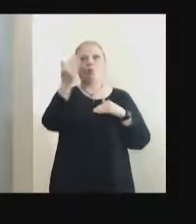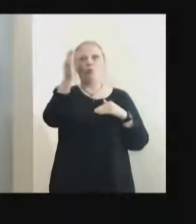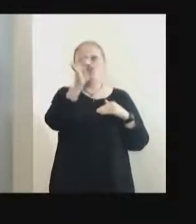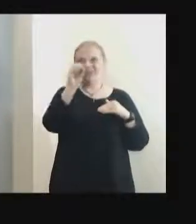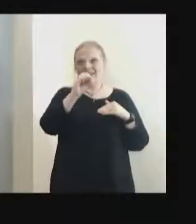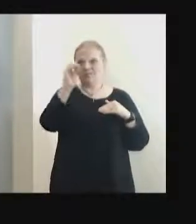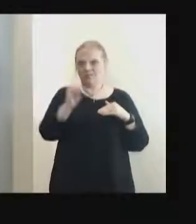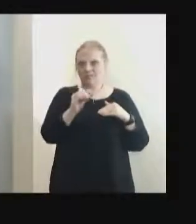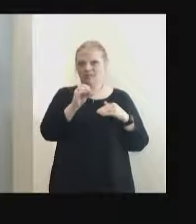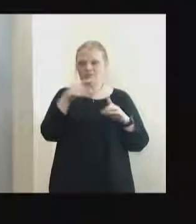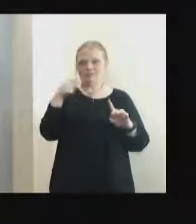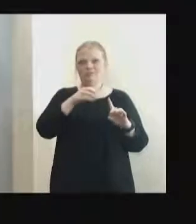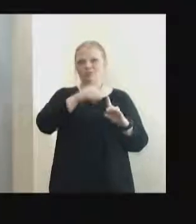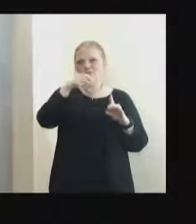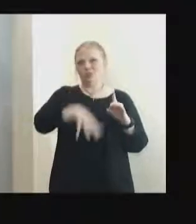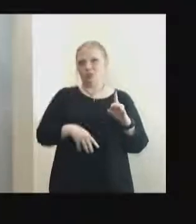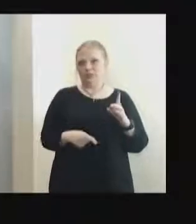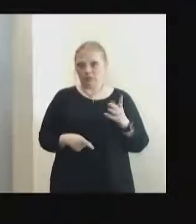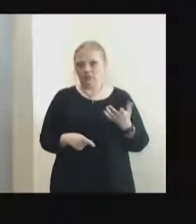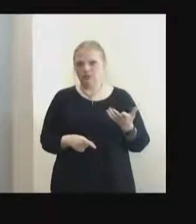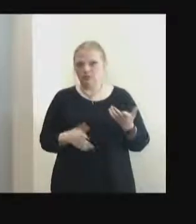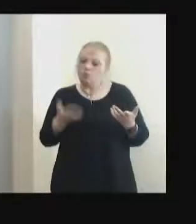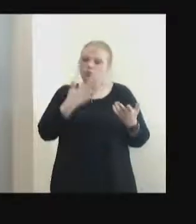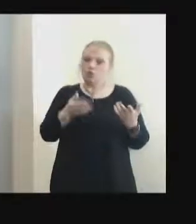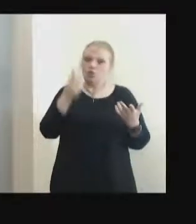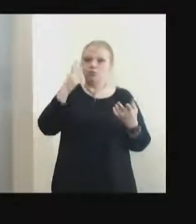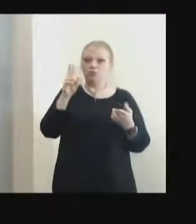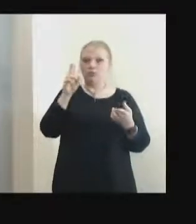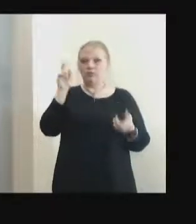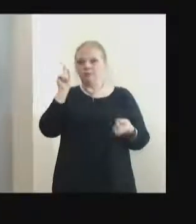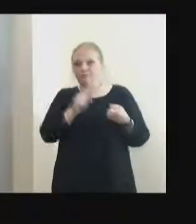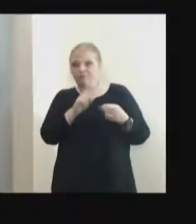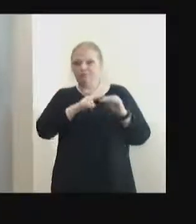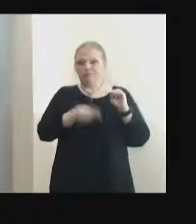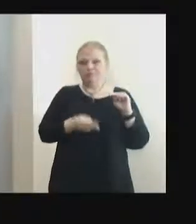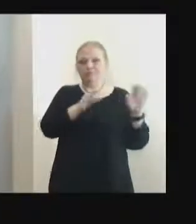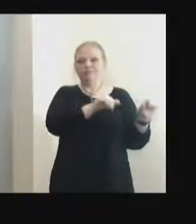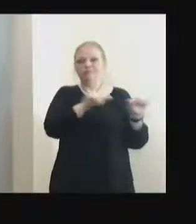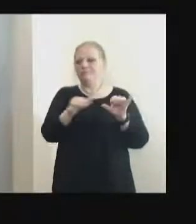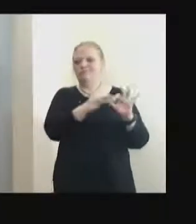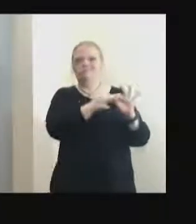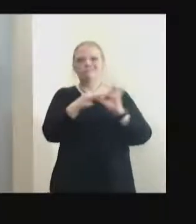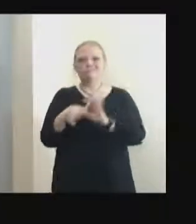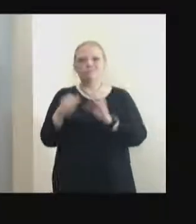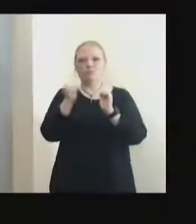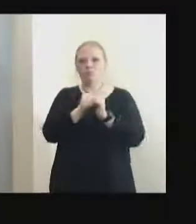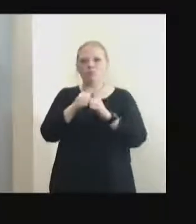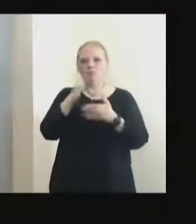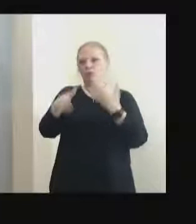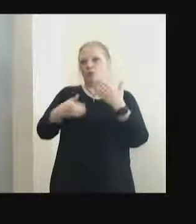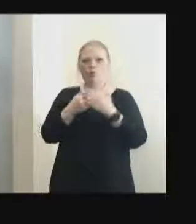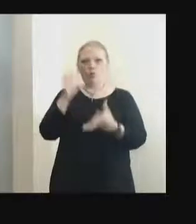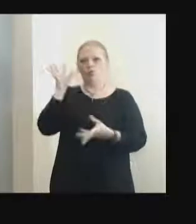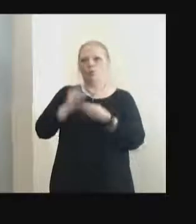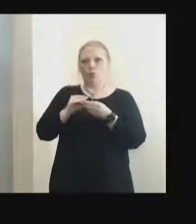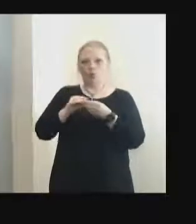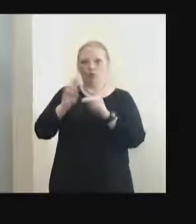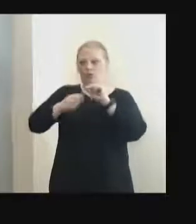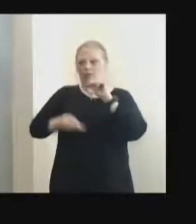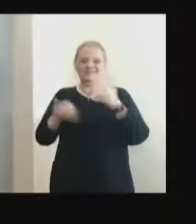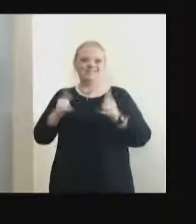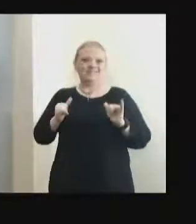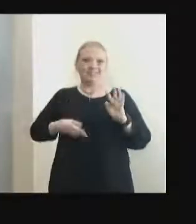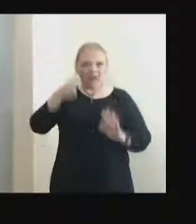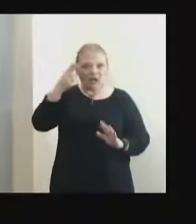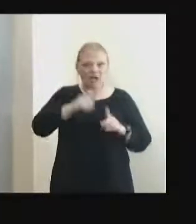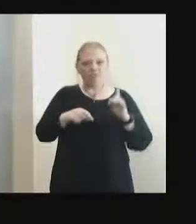being students. So that's good to see a drop. It corresponds with the overall drop in the greater community. Still high, but at